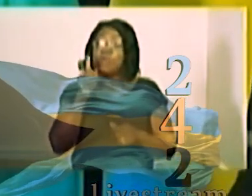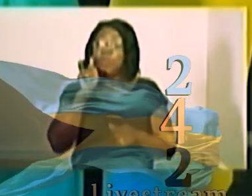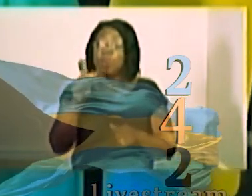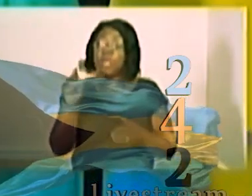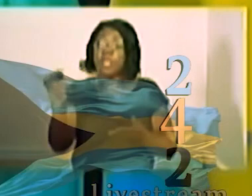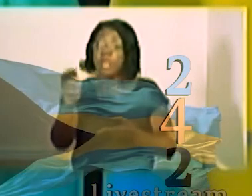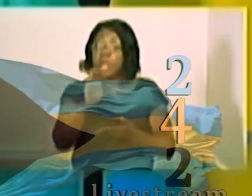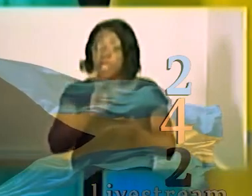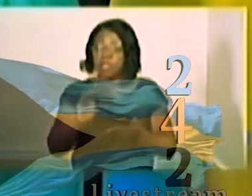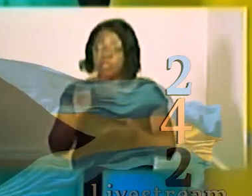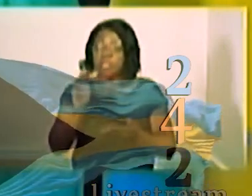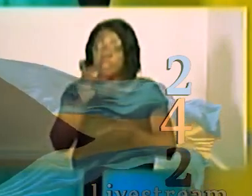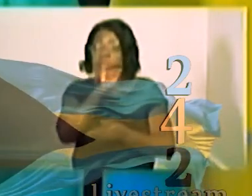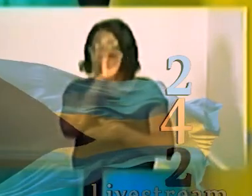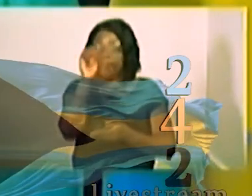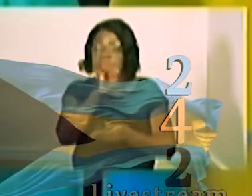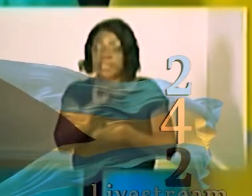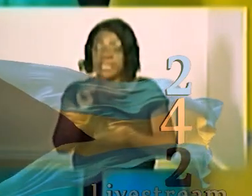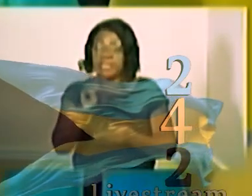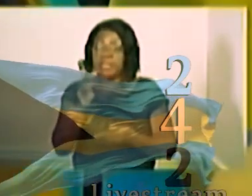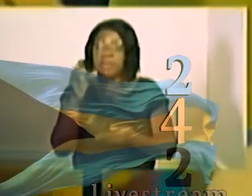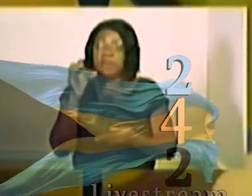foolproof.